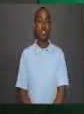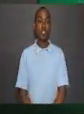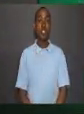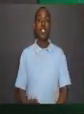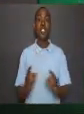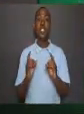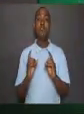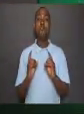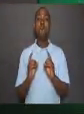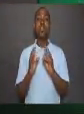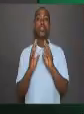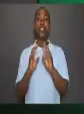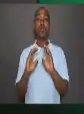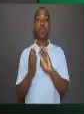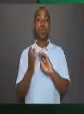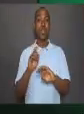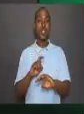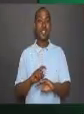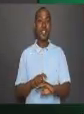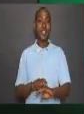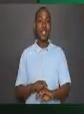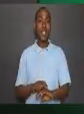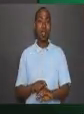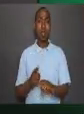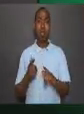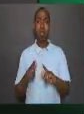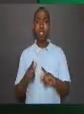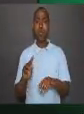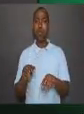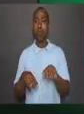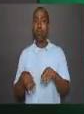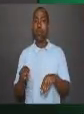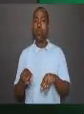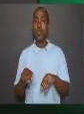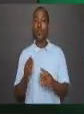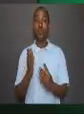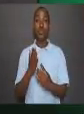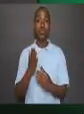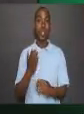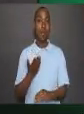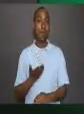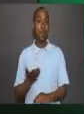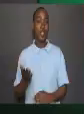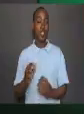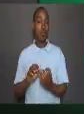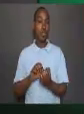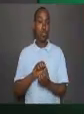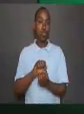Diffusion happens because of random movements between particles in a